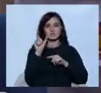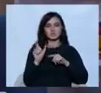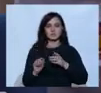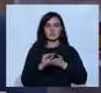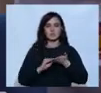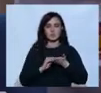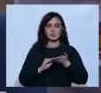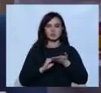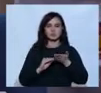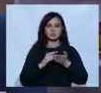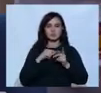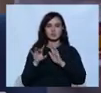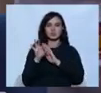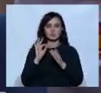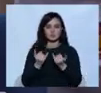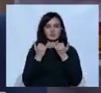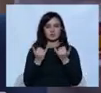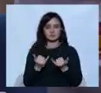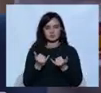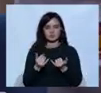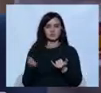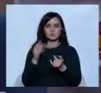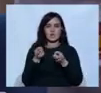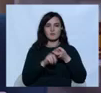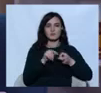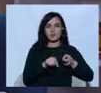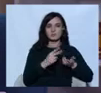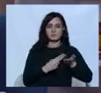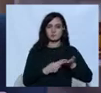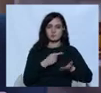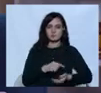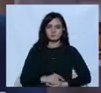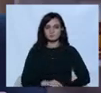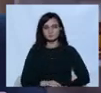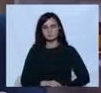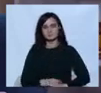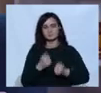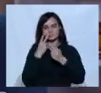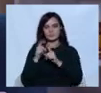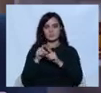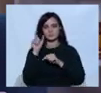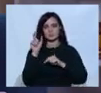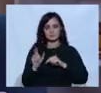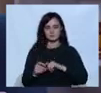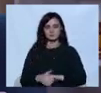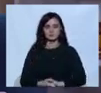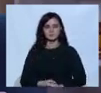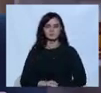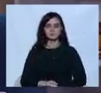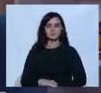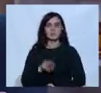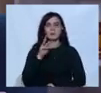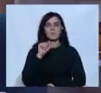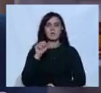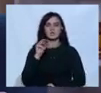time. So let's review what we discussed today. First, we talked about the very